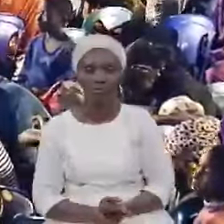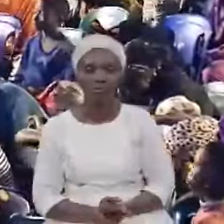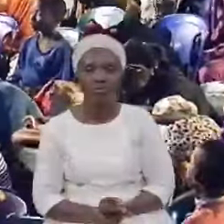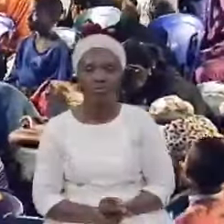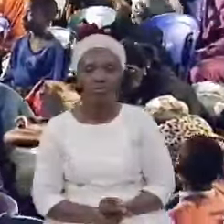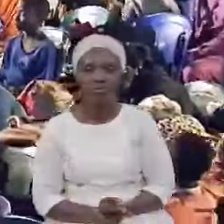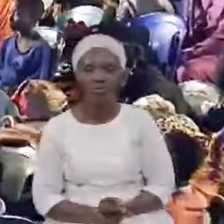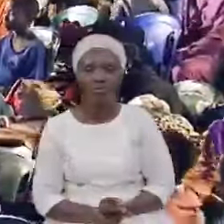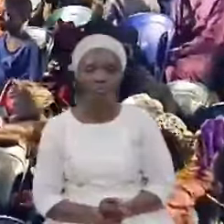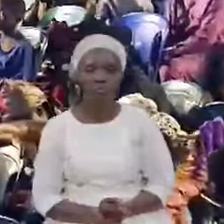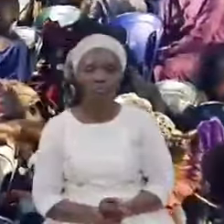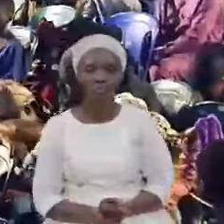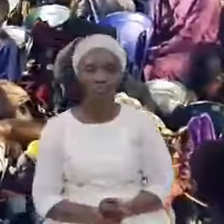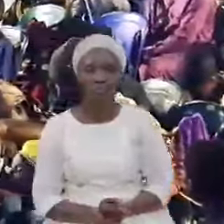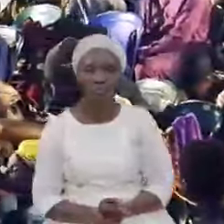at the center there.